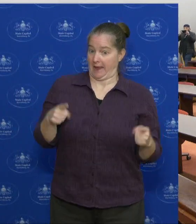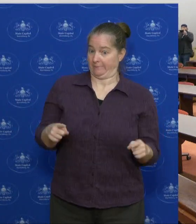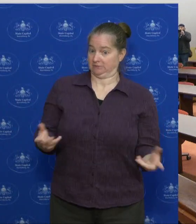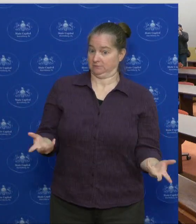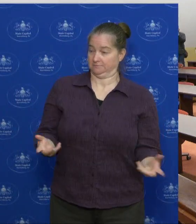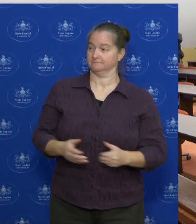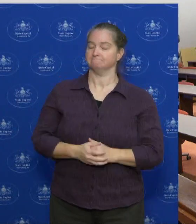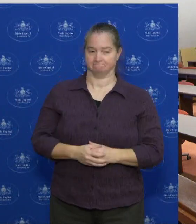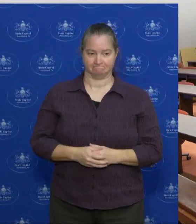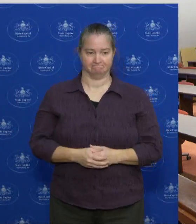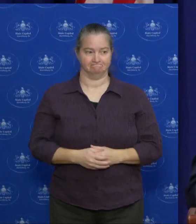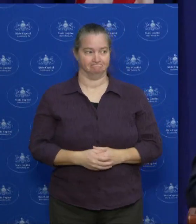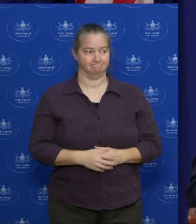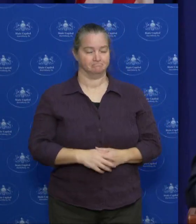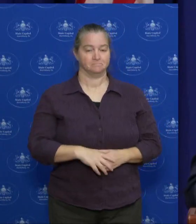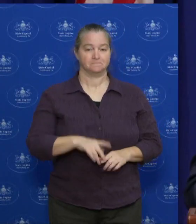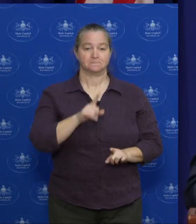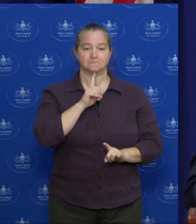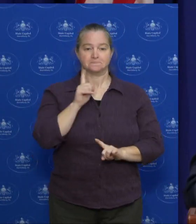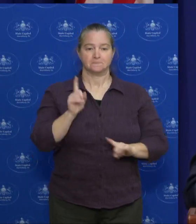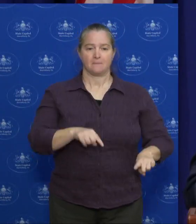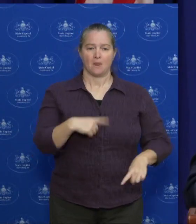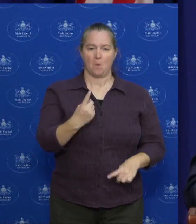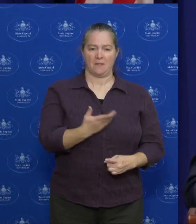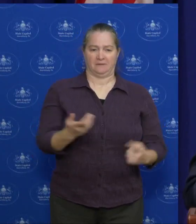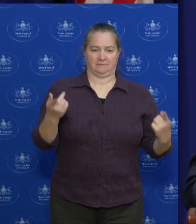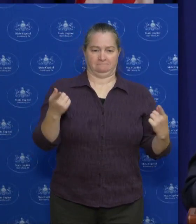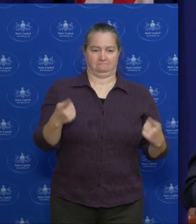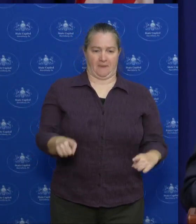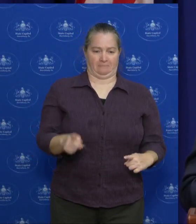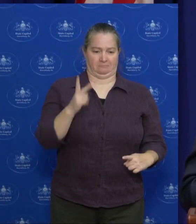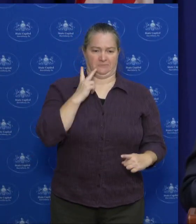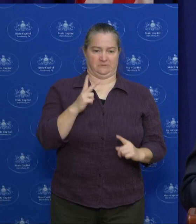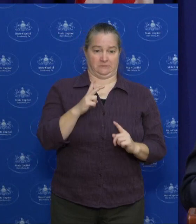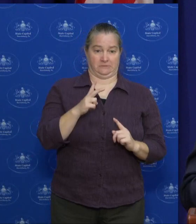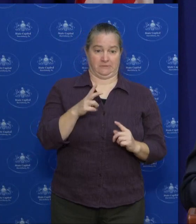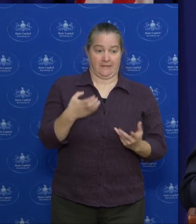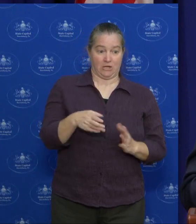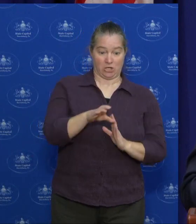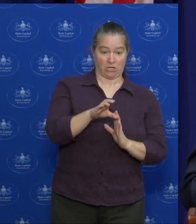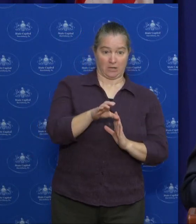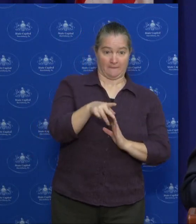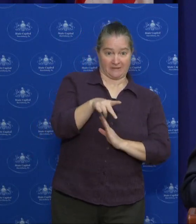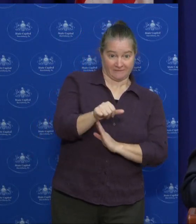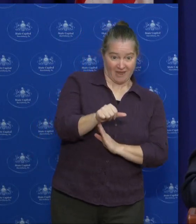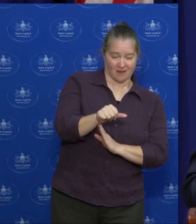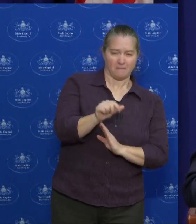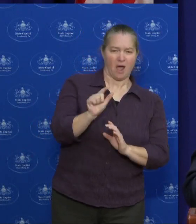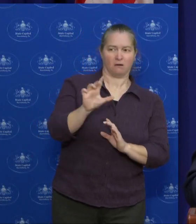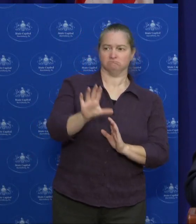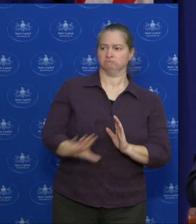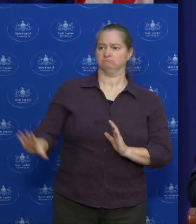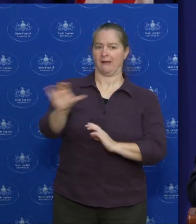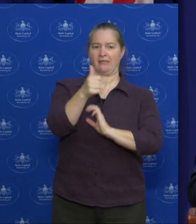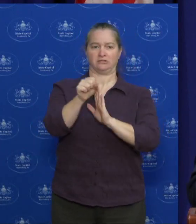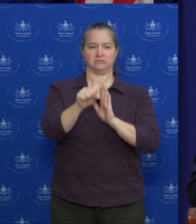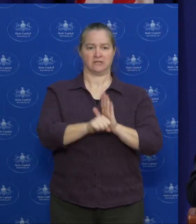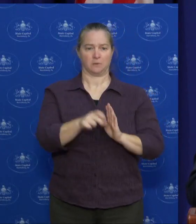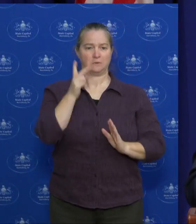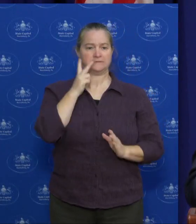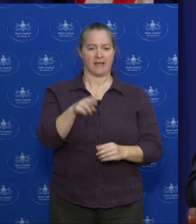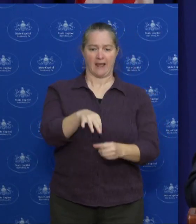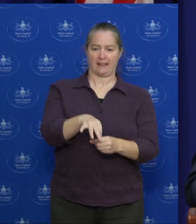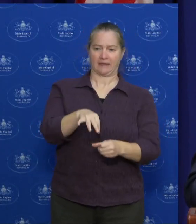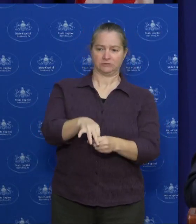one thing that we've seen, not just in the Commonwealth, but across the country, is a considerable number of election administrators